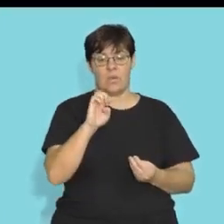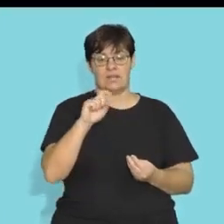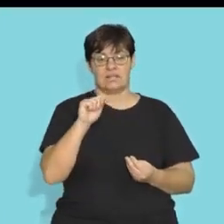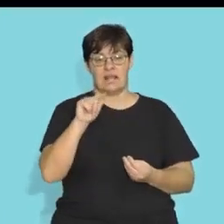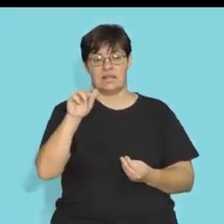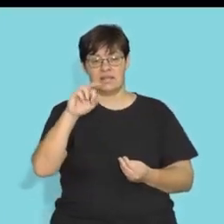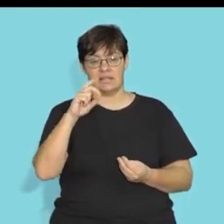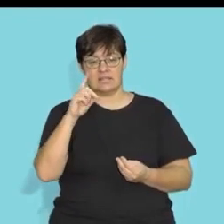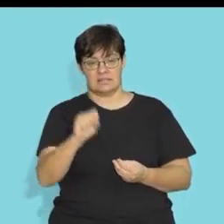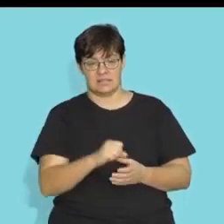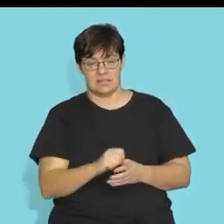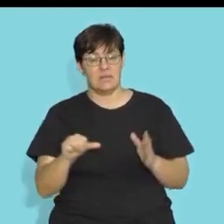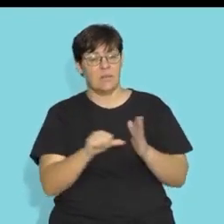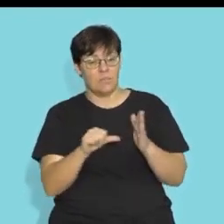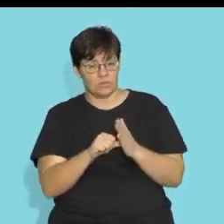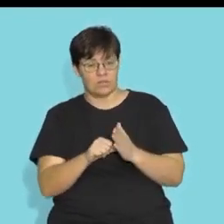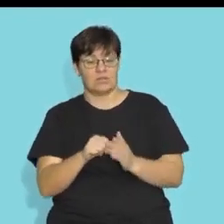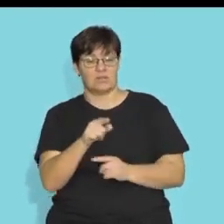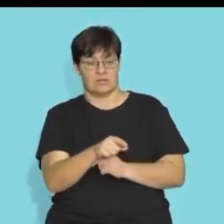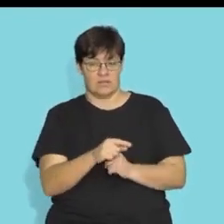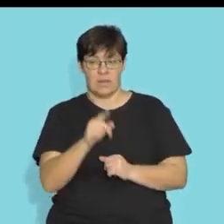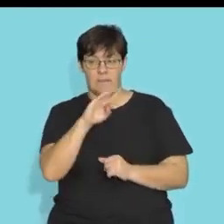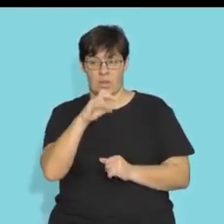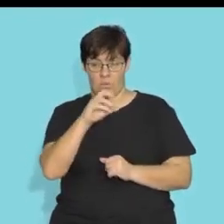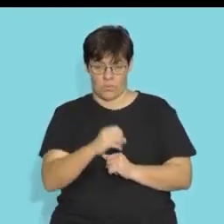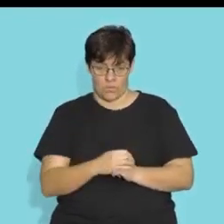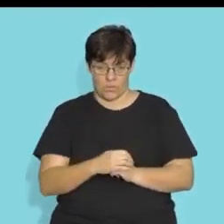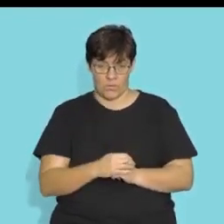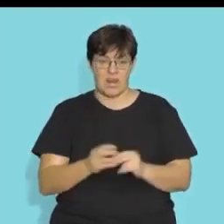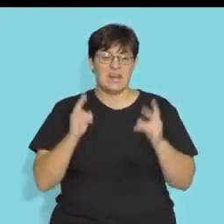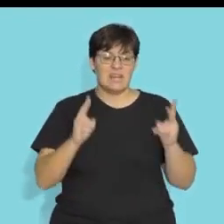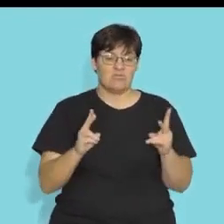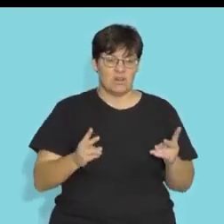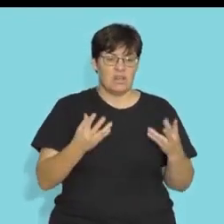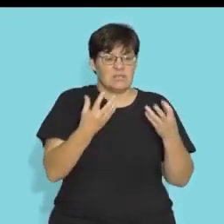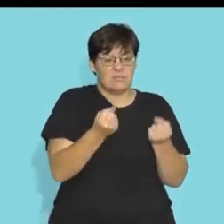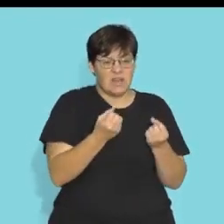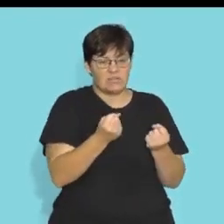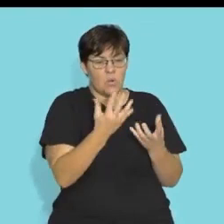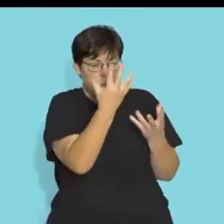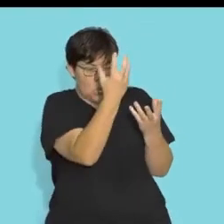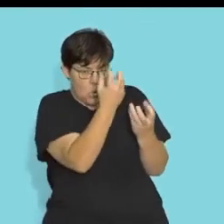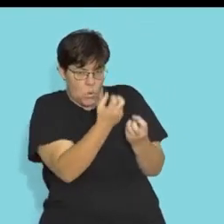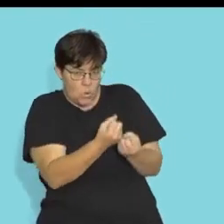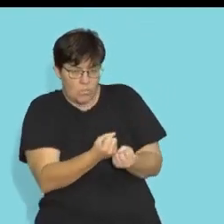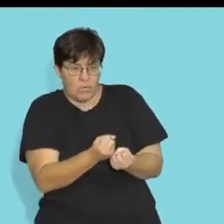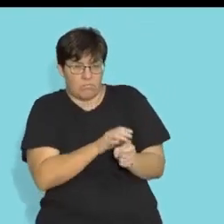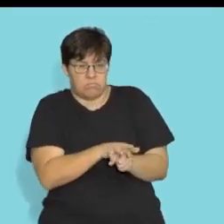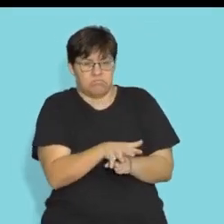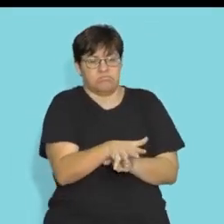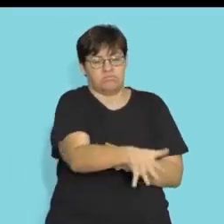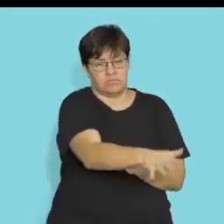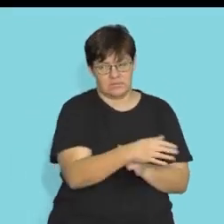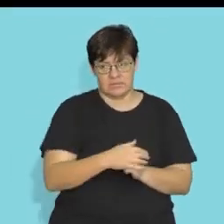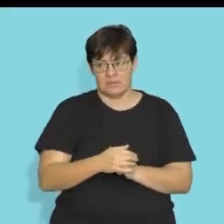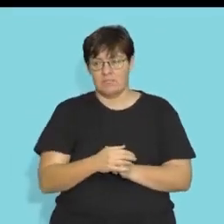We also know that we have wetlands that are an important part of our biomes, and these are natural sponges in the environment